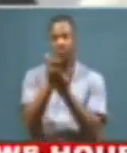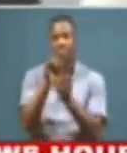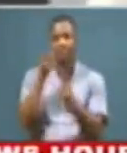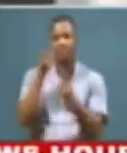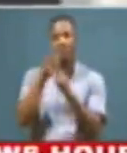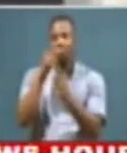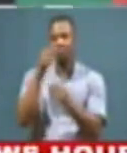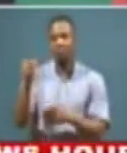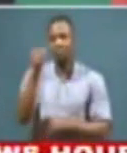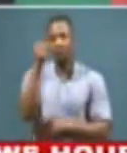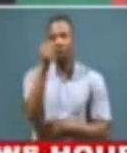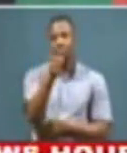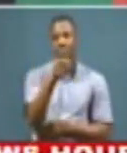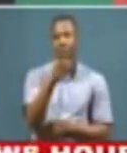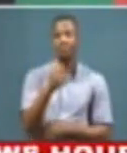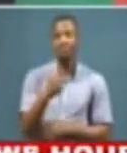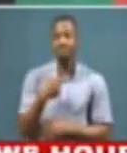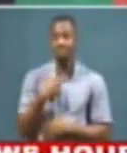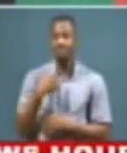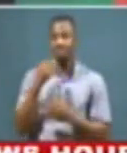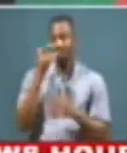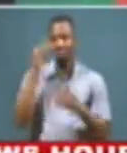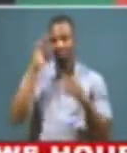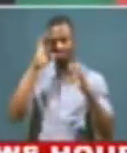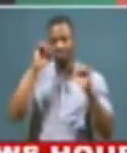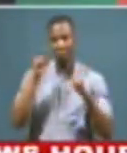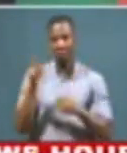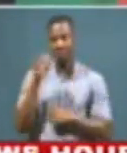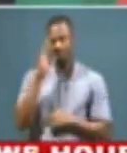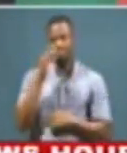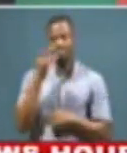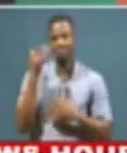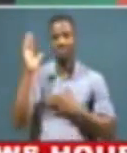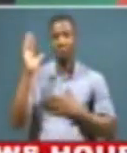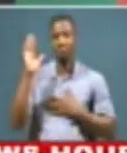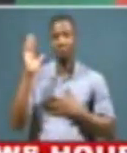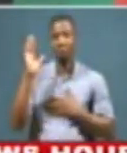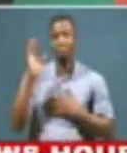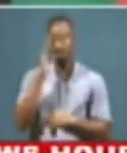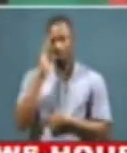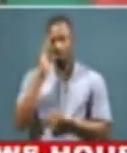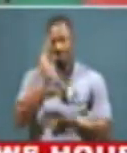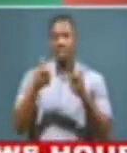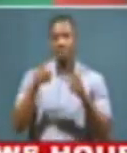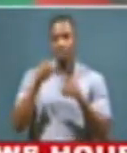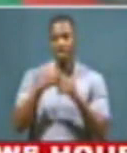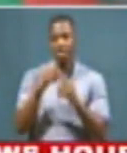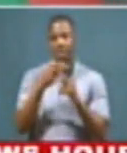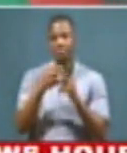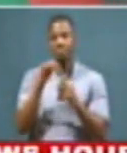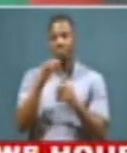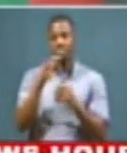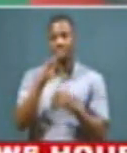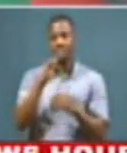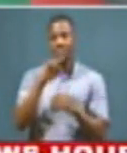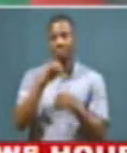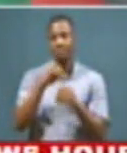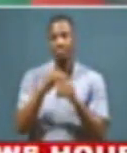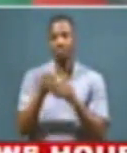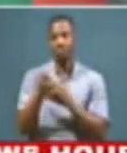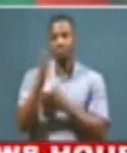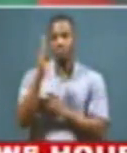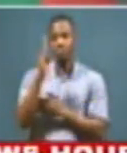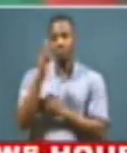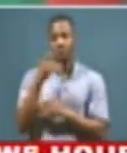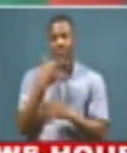appointment to him. I, Anin Yeboah, do in the name of the Almighty God swear. Do in